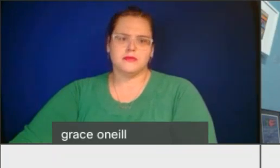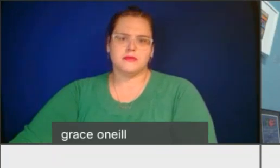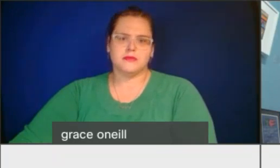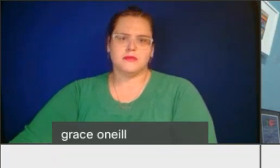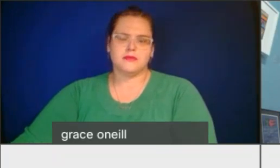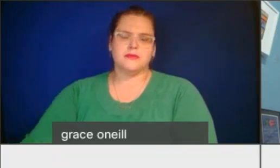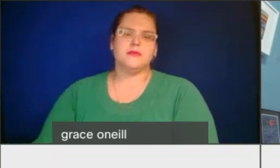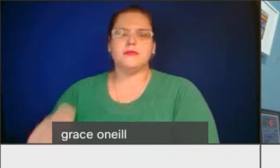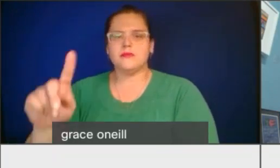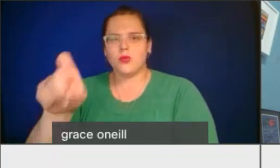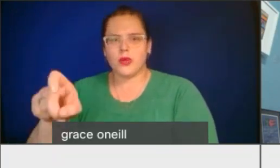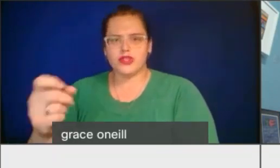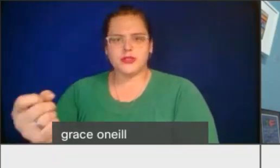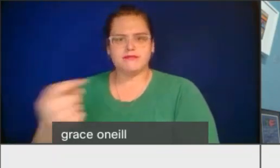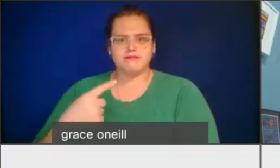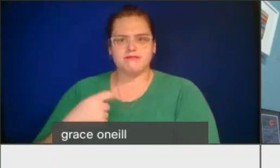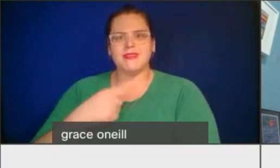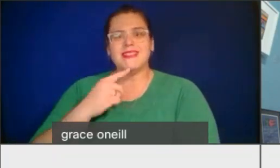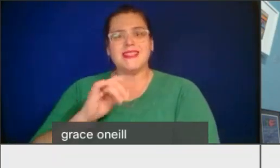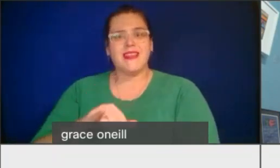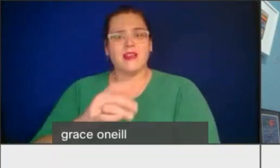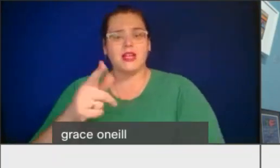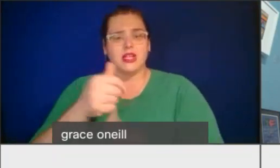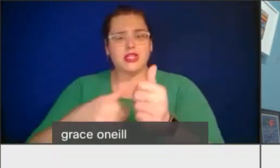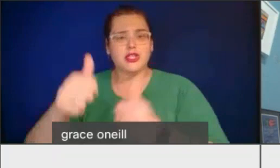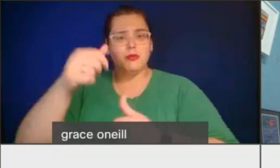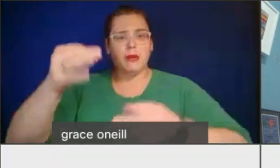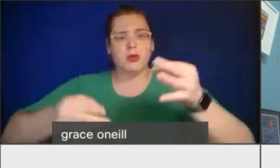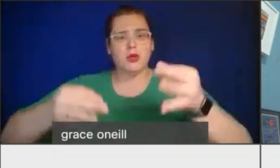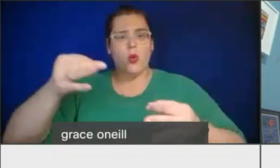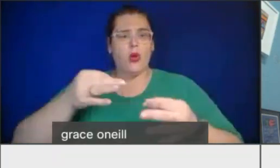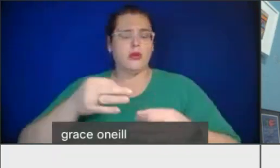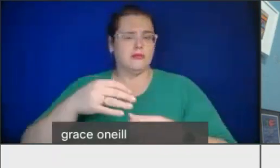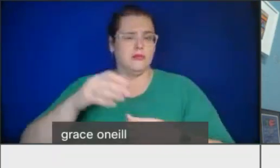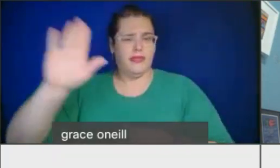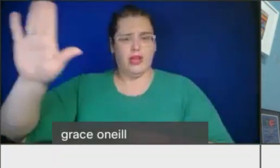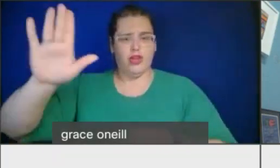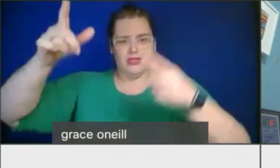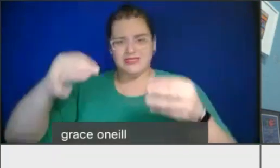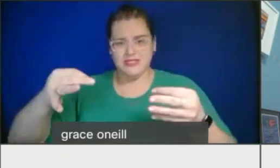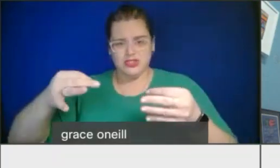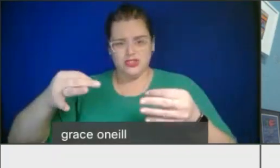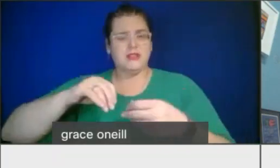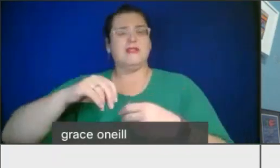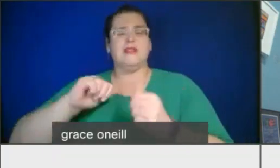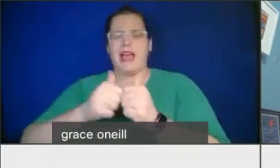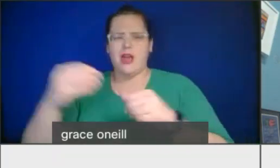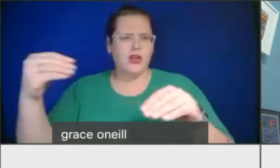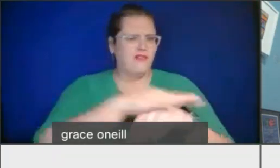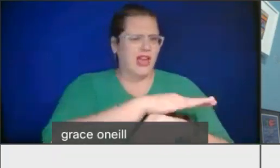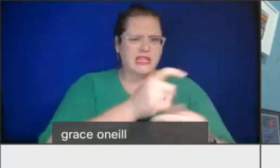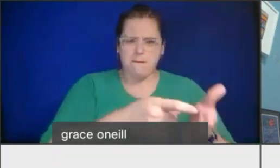What impact will the Supreme Court ruling have on current mandates pertaining to the vaccine?